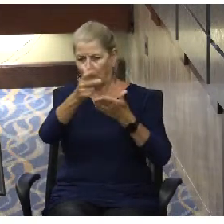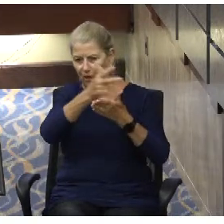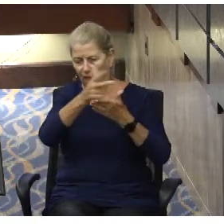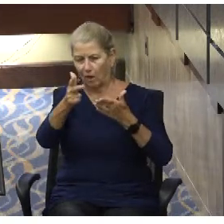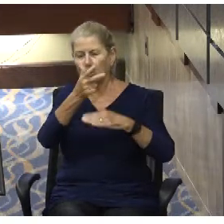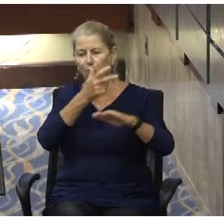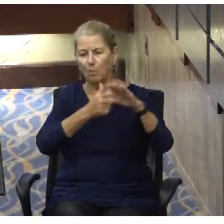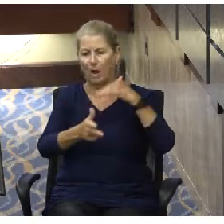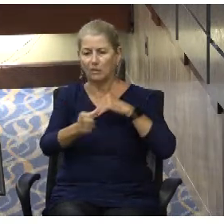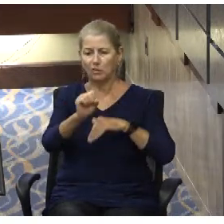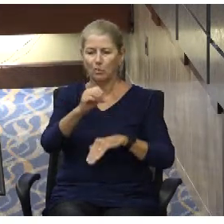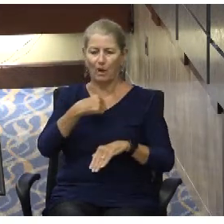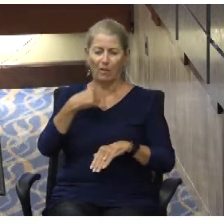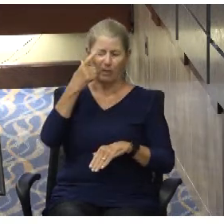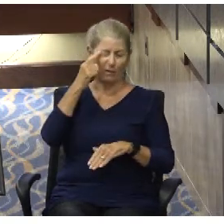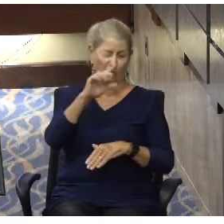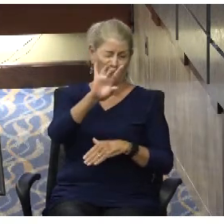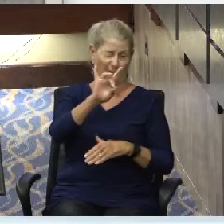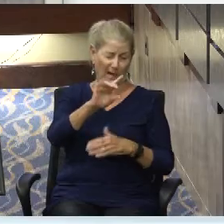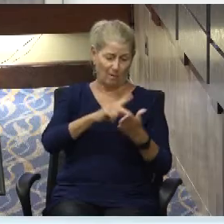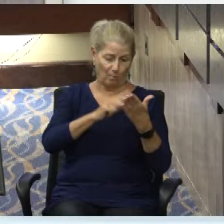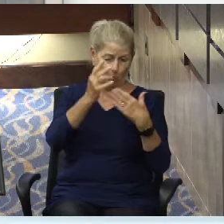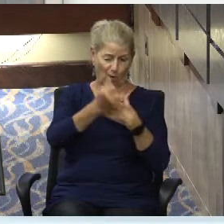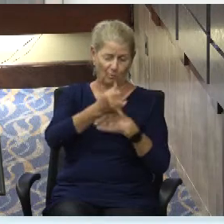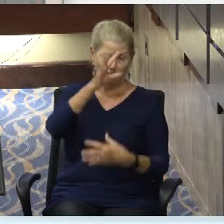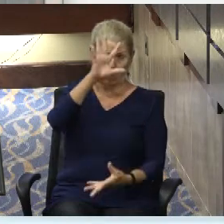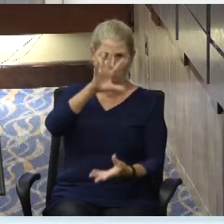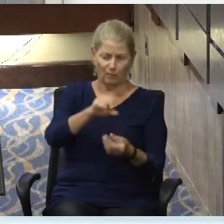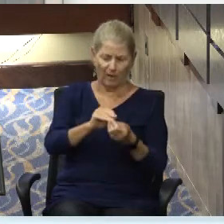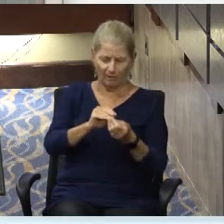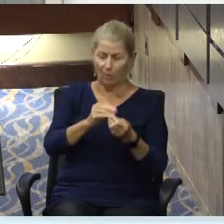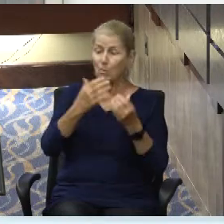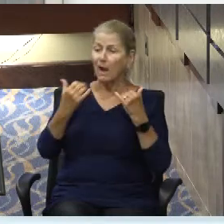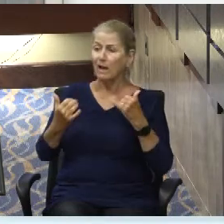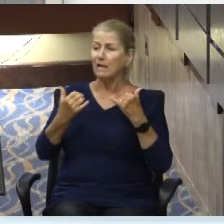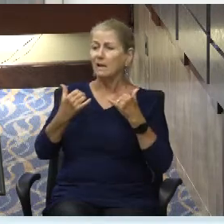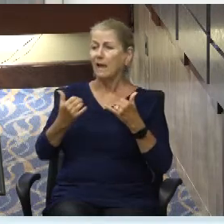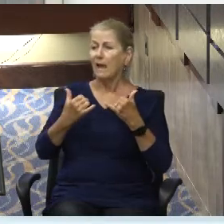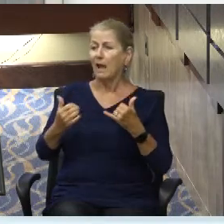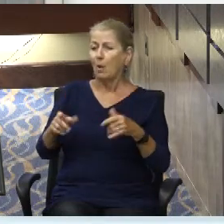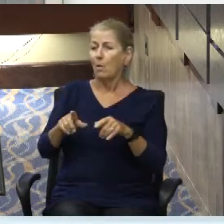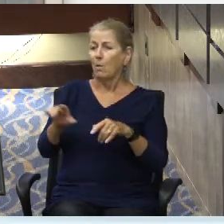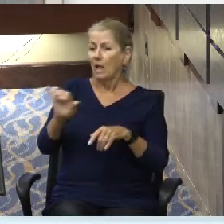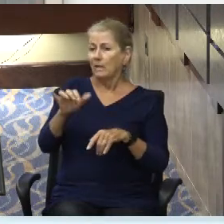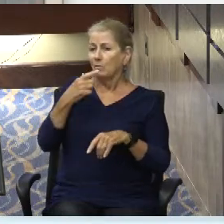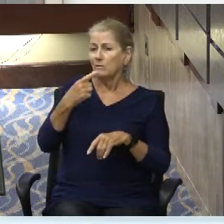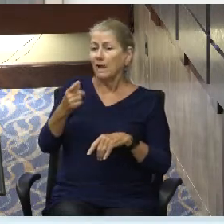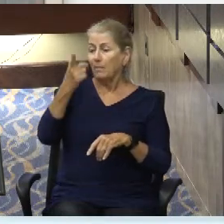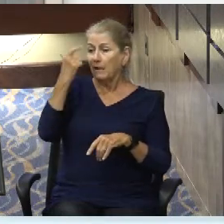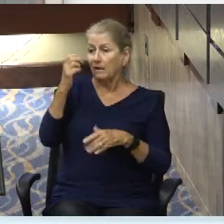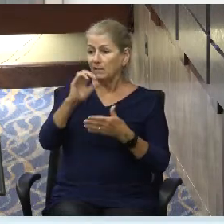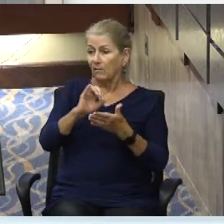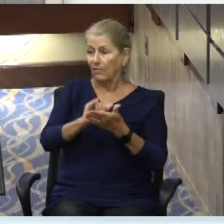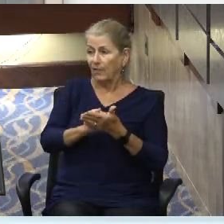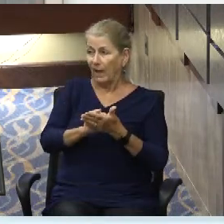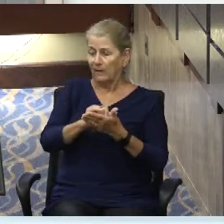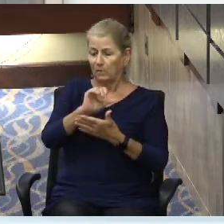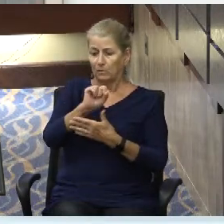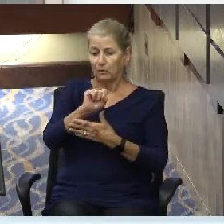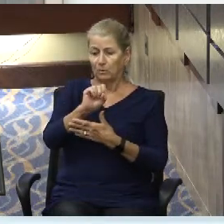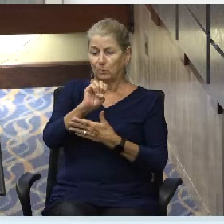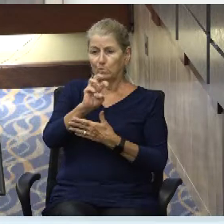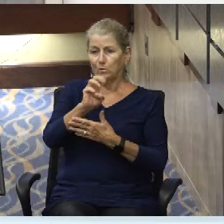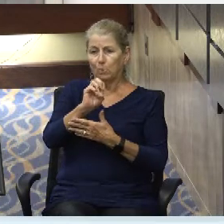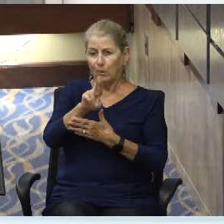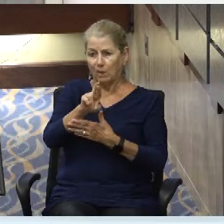So I think that's 8 projects. That, like right now, as you said, due to that, I guess it's the sewer line